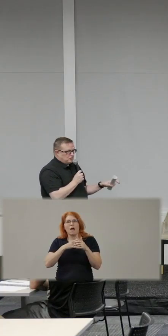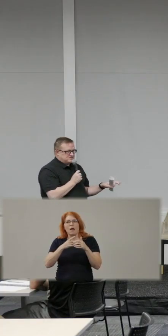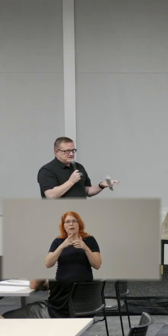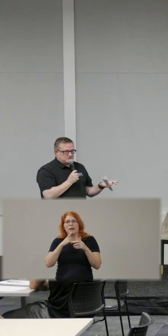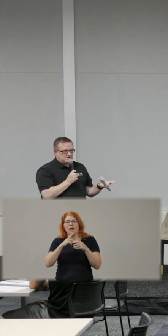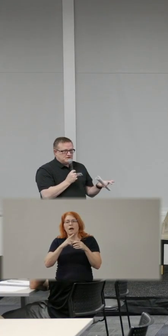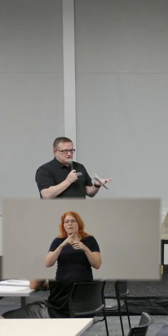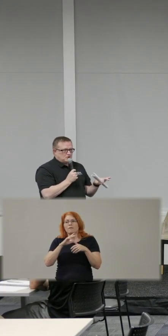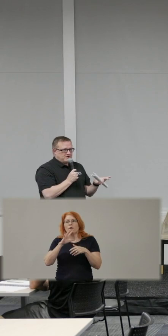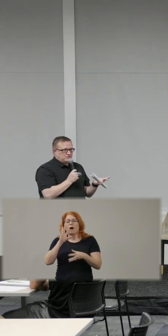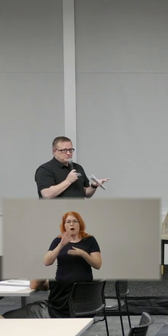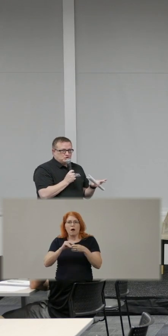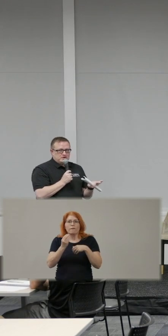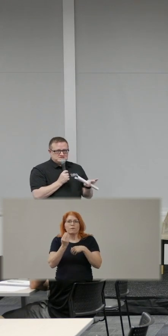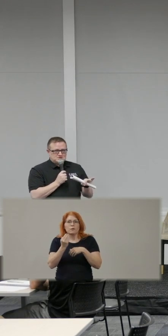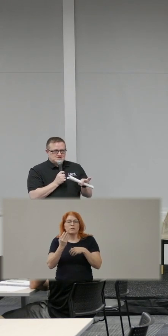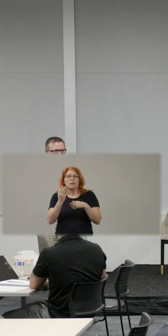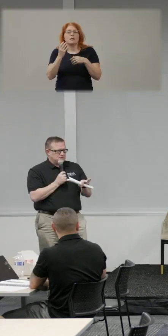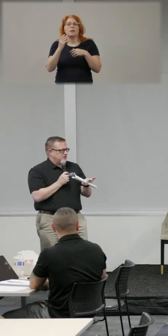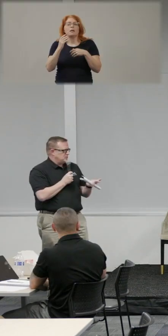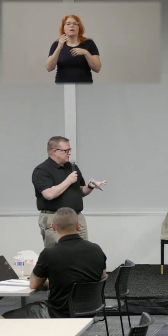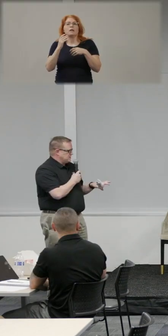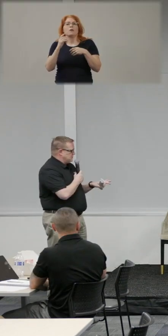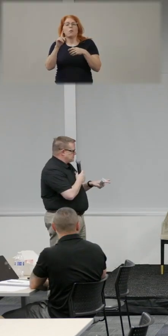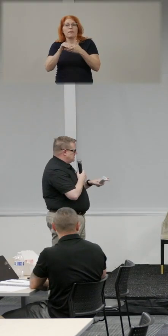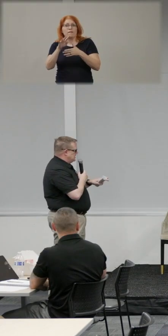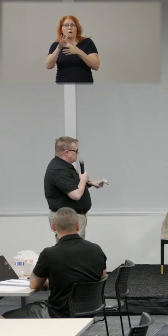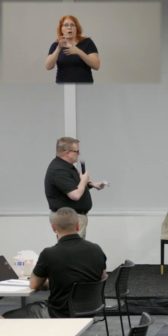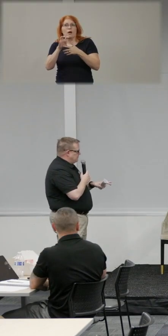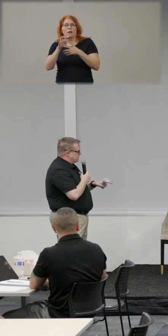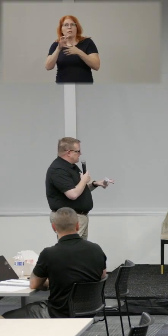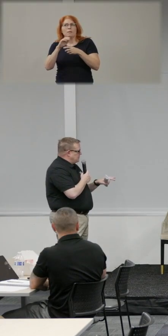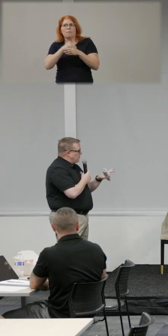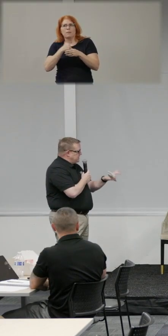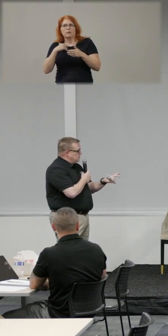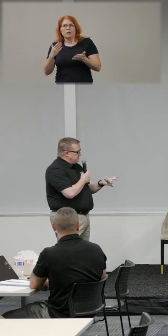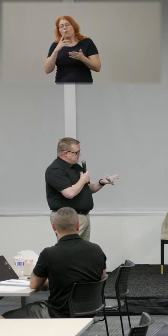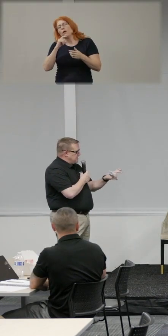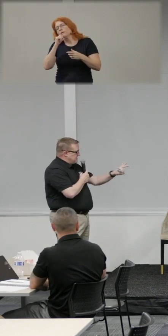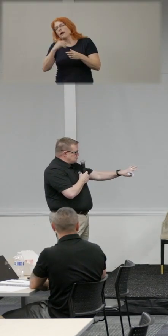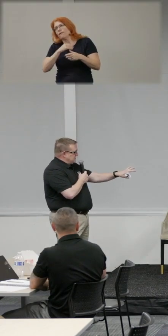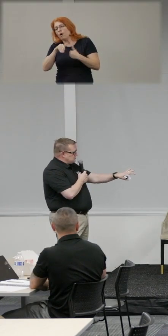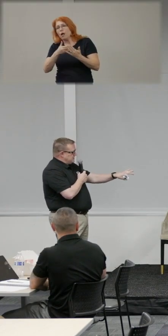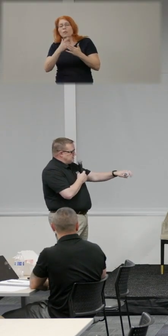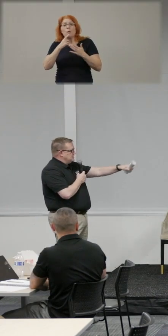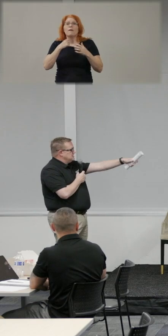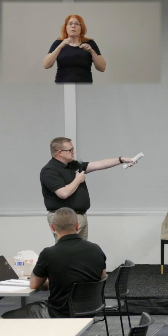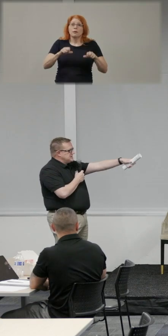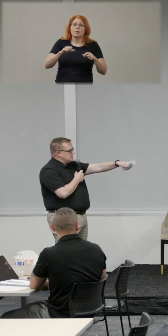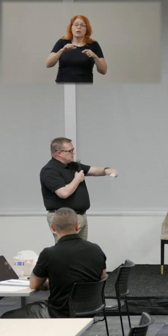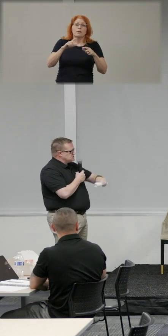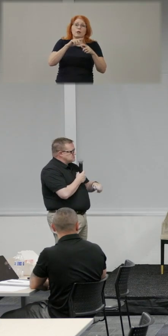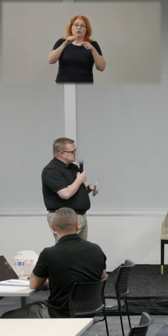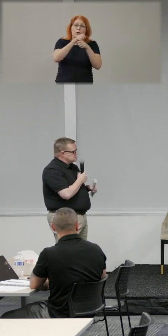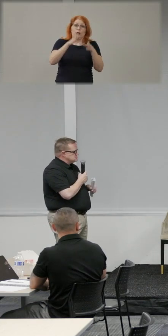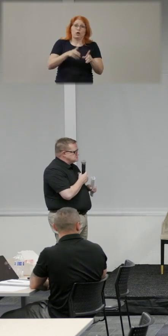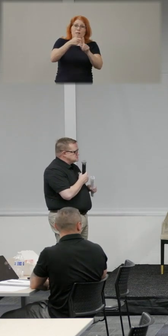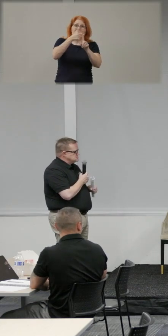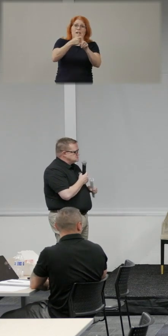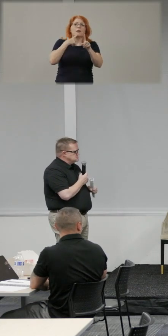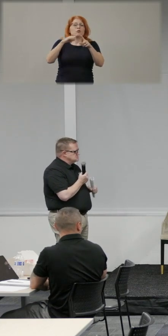all 1,400 Copa Health employees here. Wait, no, we don't. But we do have the ability to train the trainer. Stan,